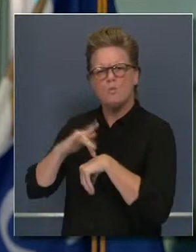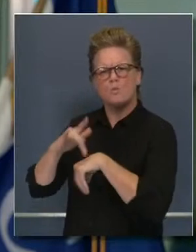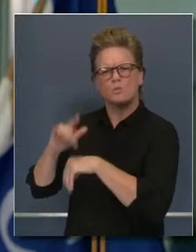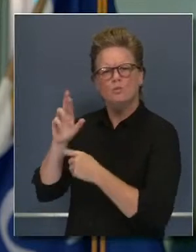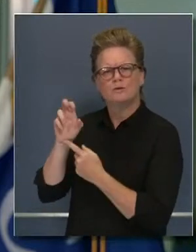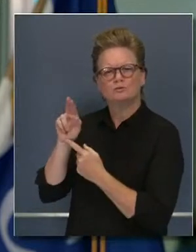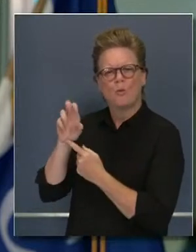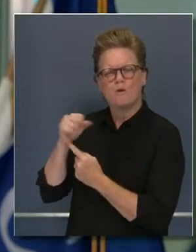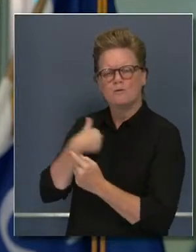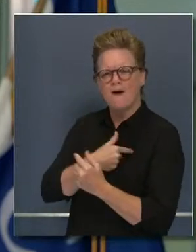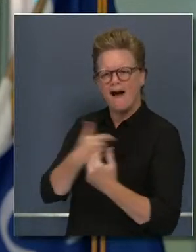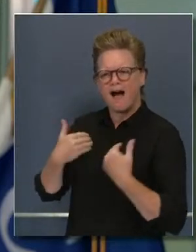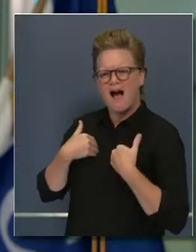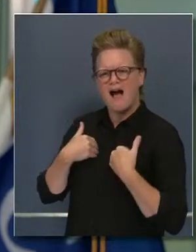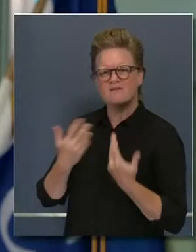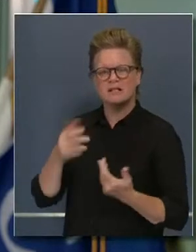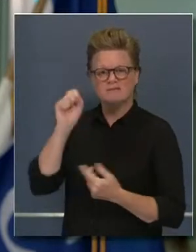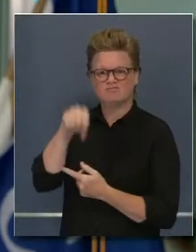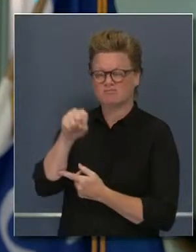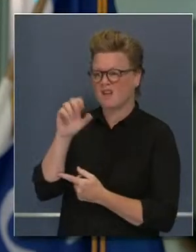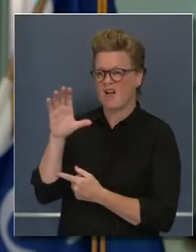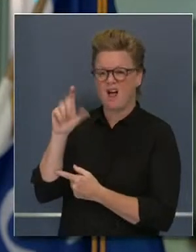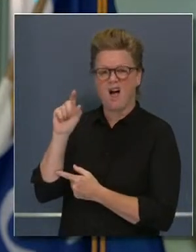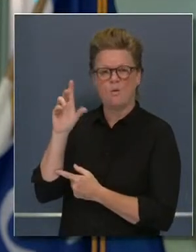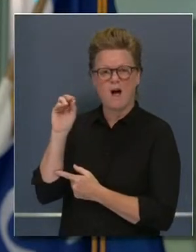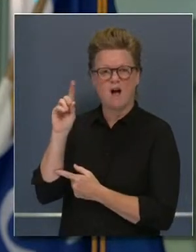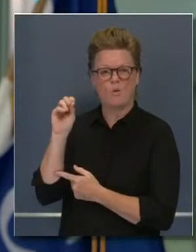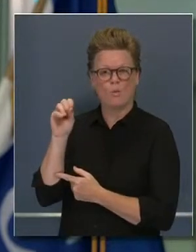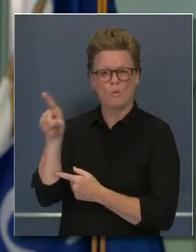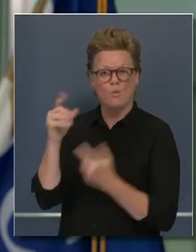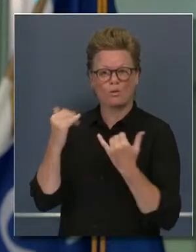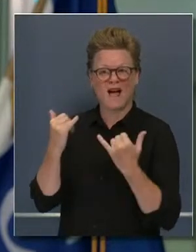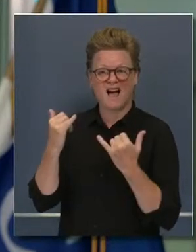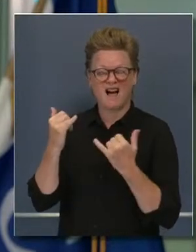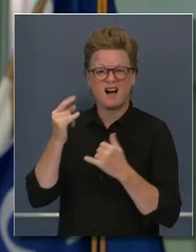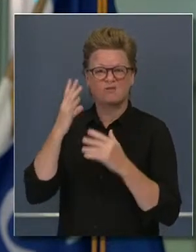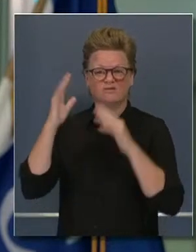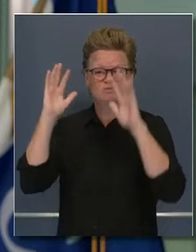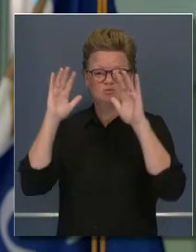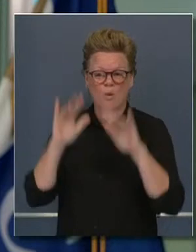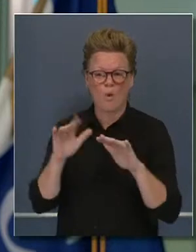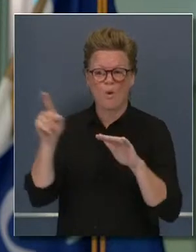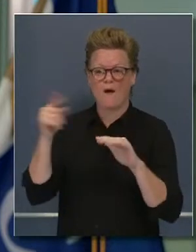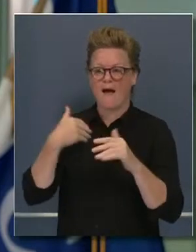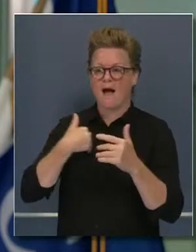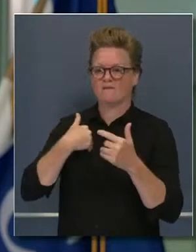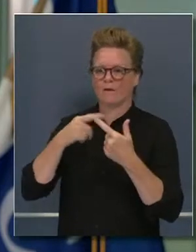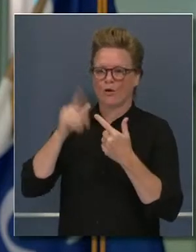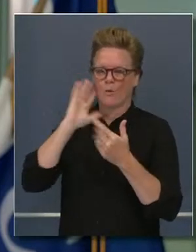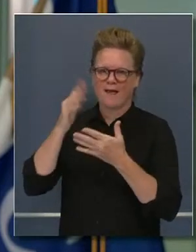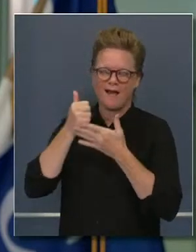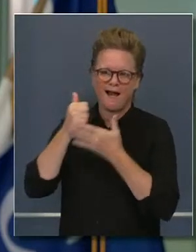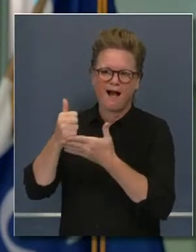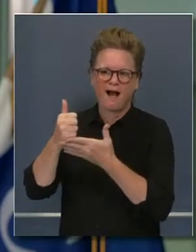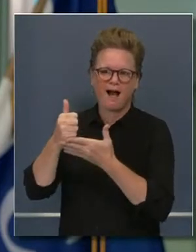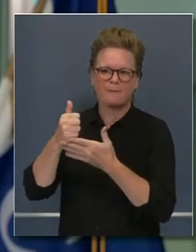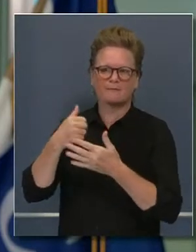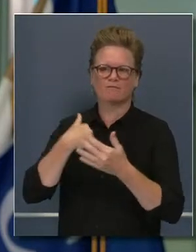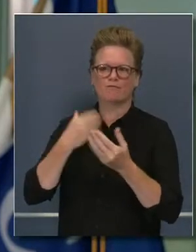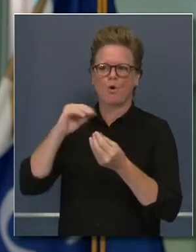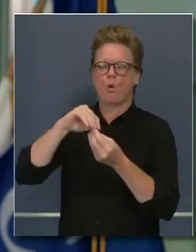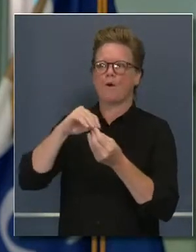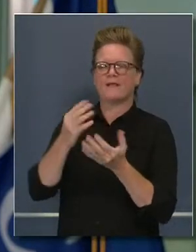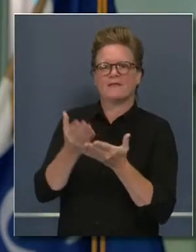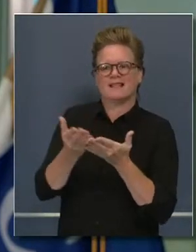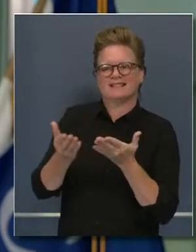referenced, they have some weather conditions that are more favorable, some snow conditions that will loosen up resources. We have mutual